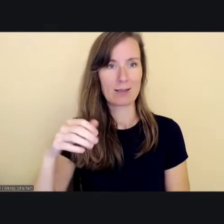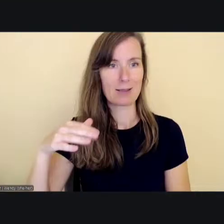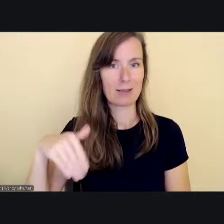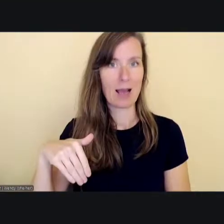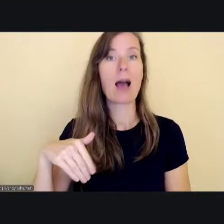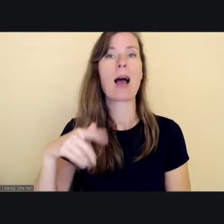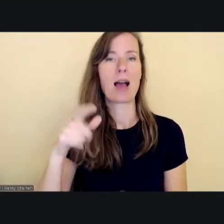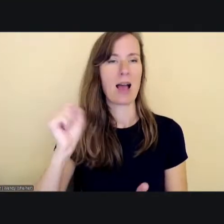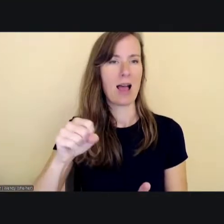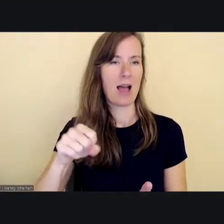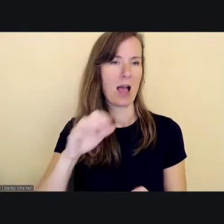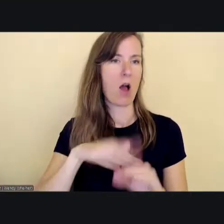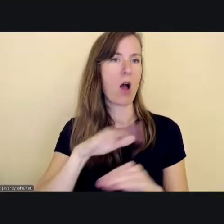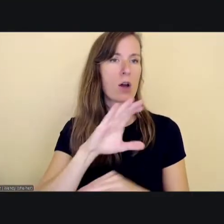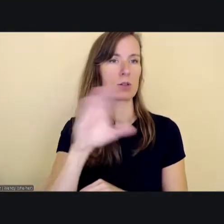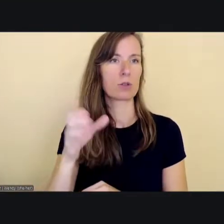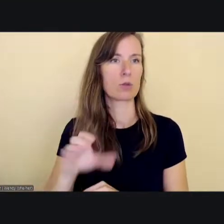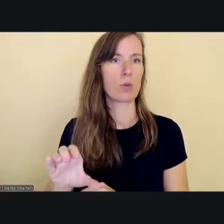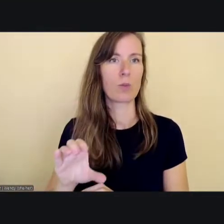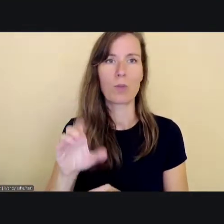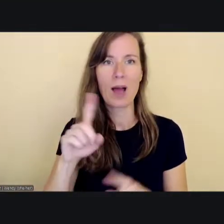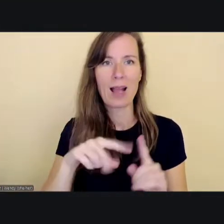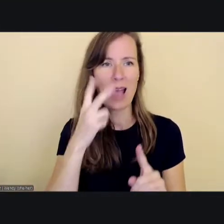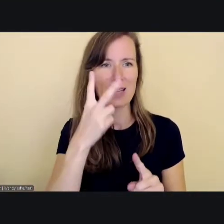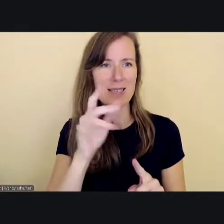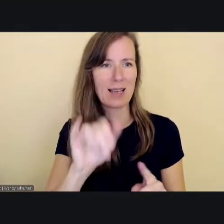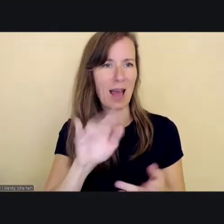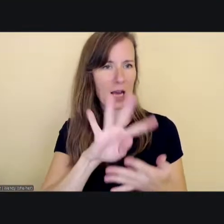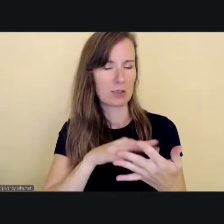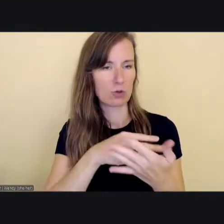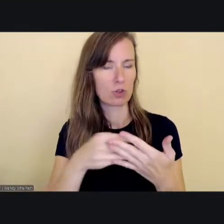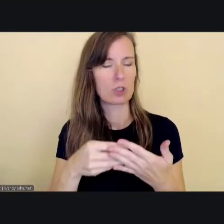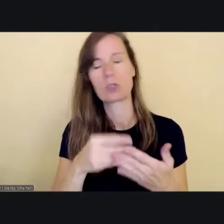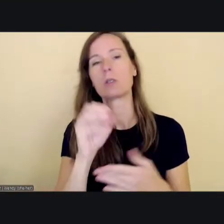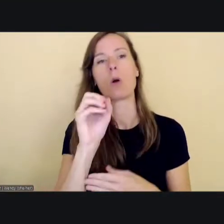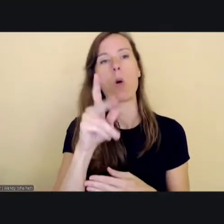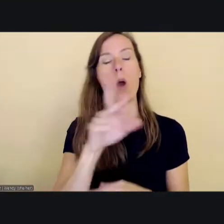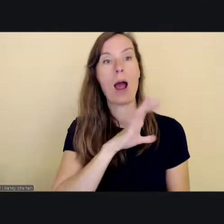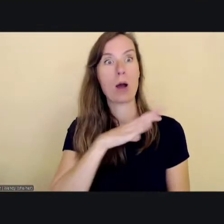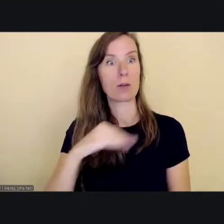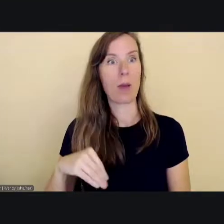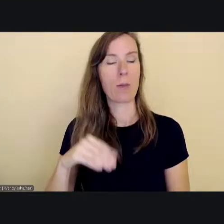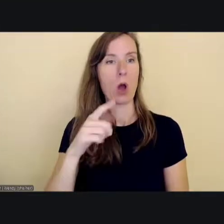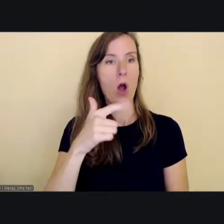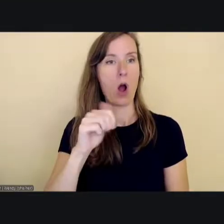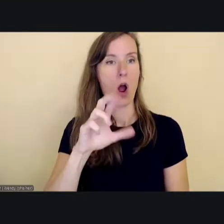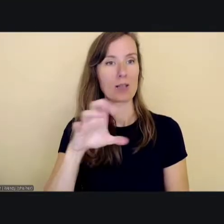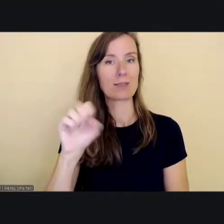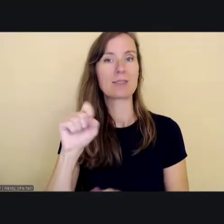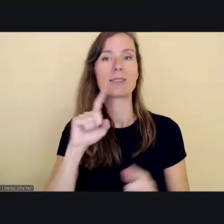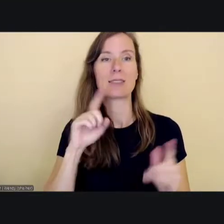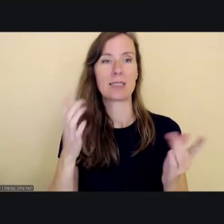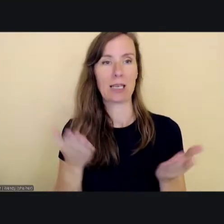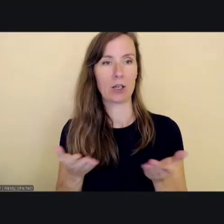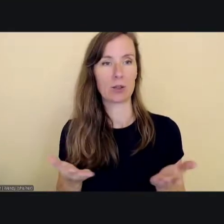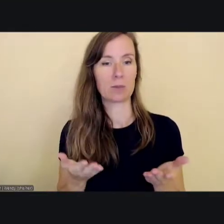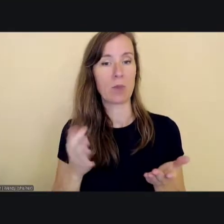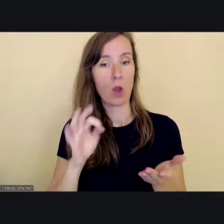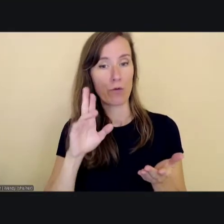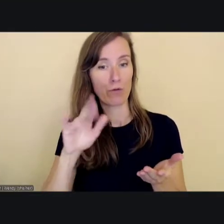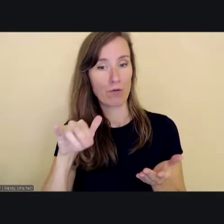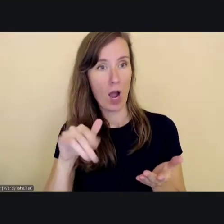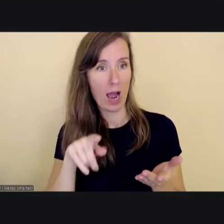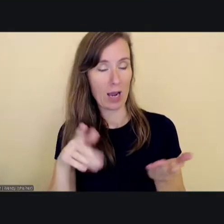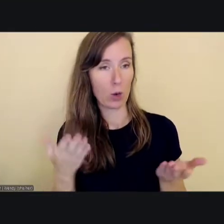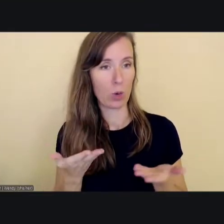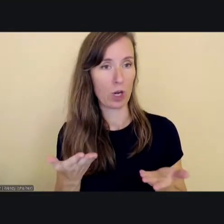online. I don't think I can see that screen. All right. Councilmember Garces is present, and Councilmember Fry, are you present?